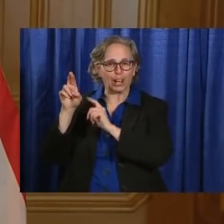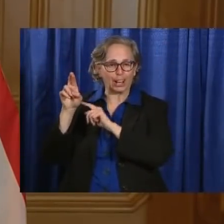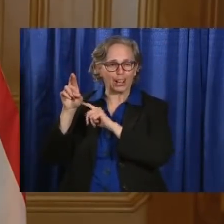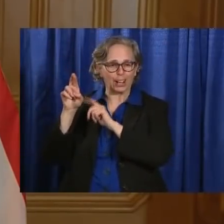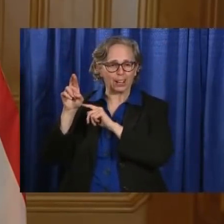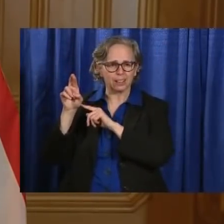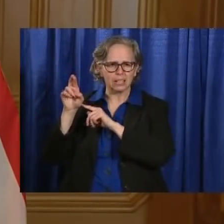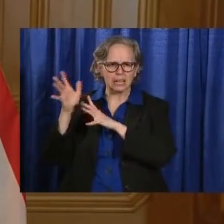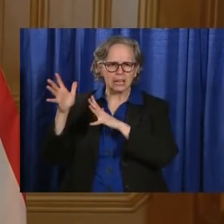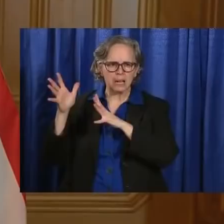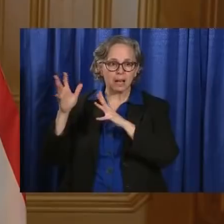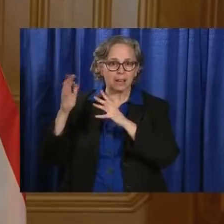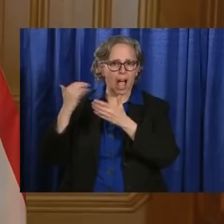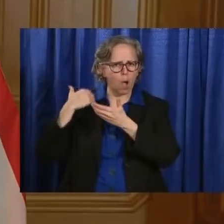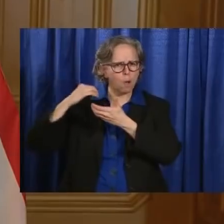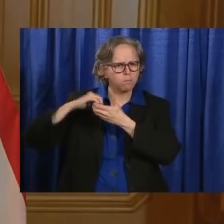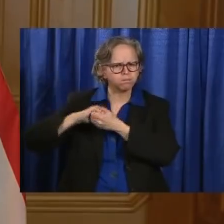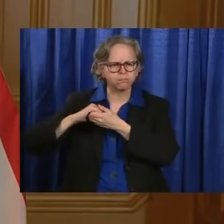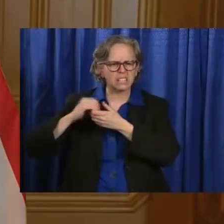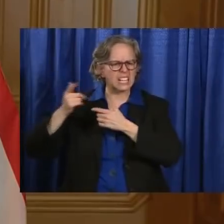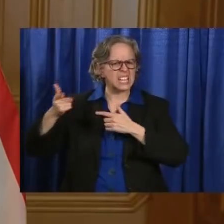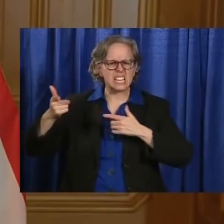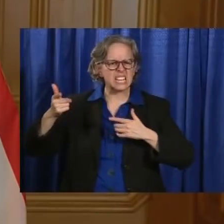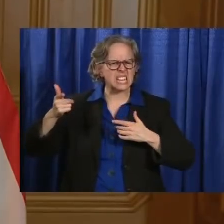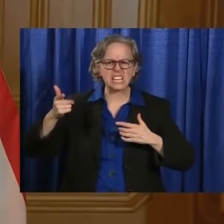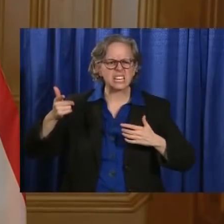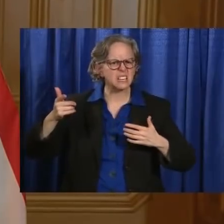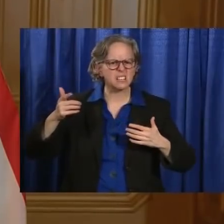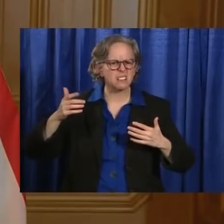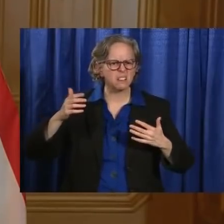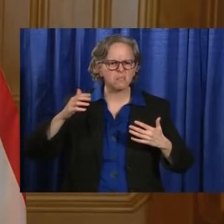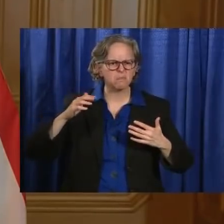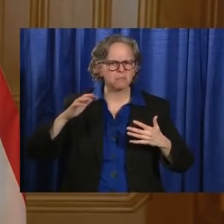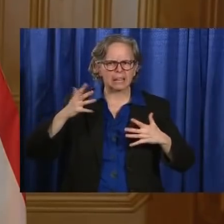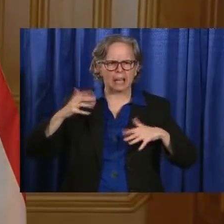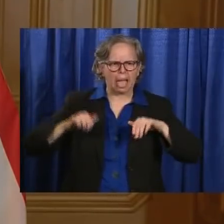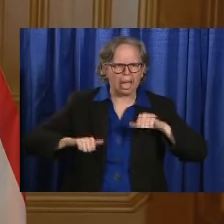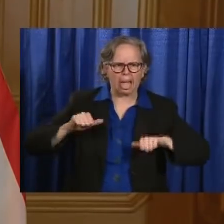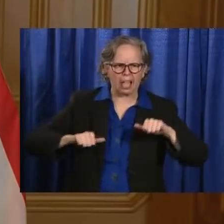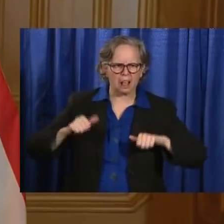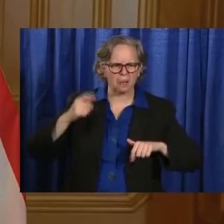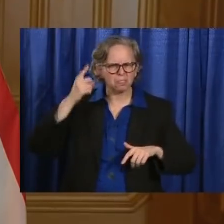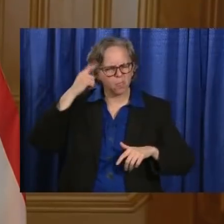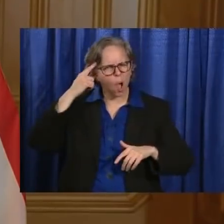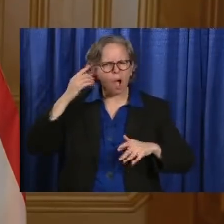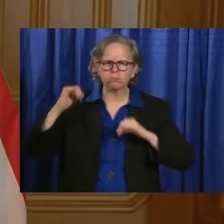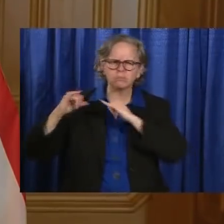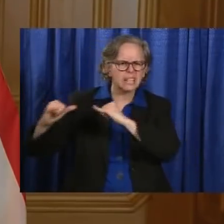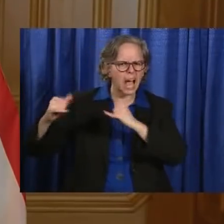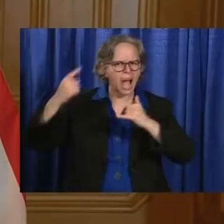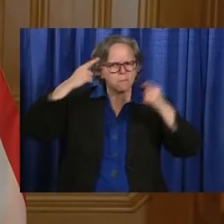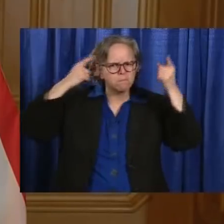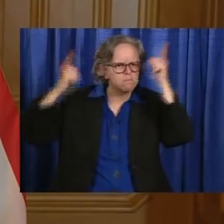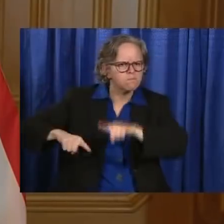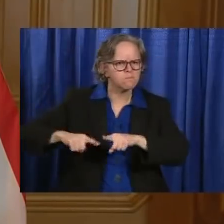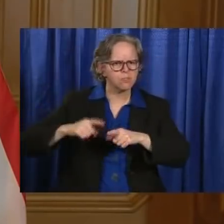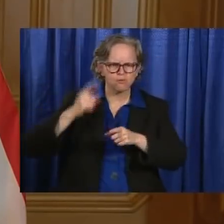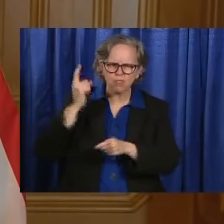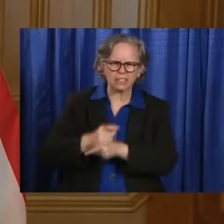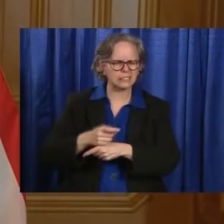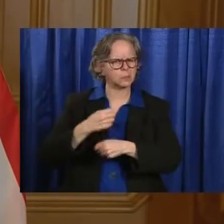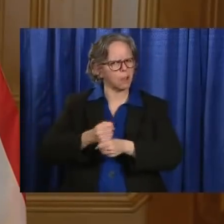never flinched. He did what he thought was right. Very difficult thing for a mayor to do. So,